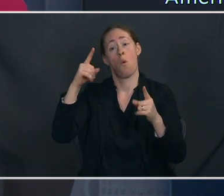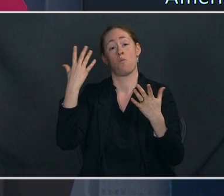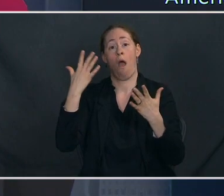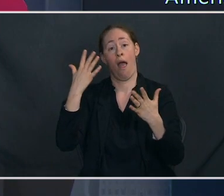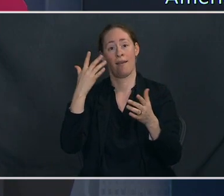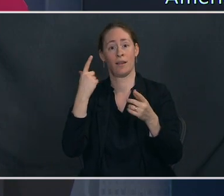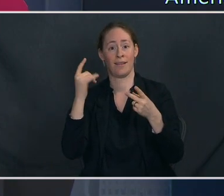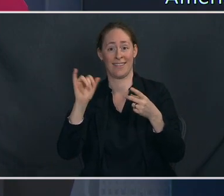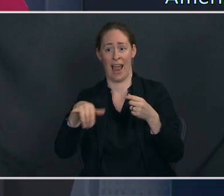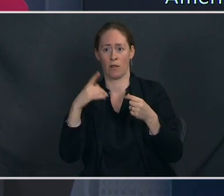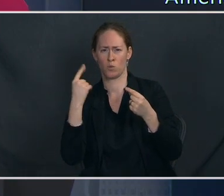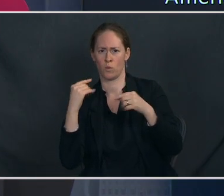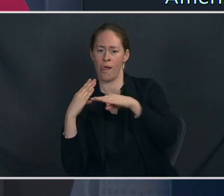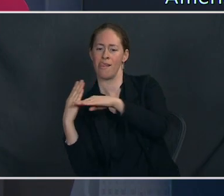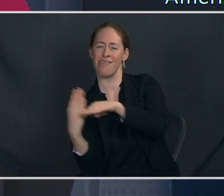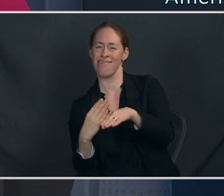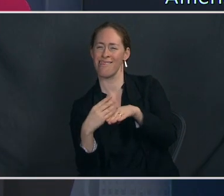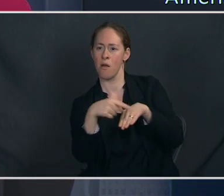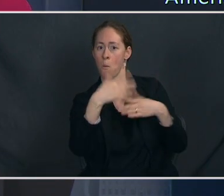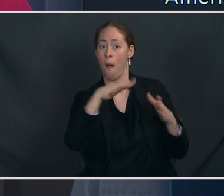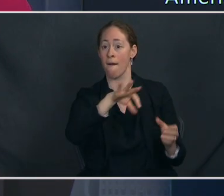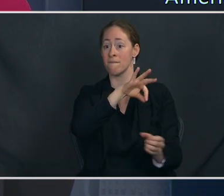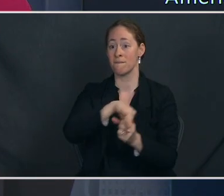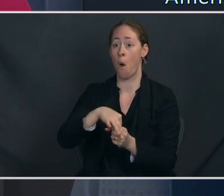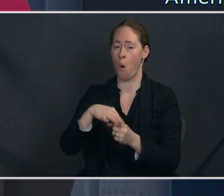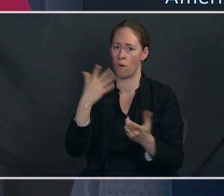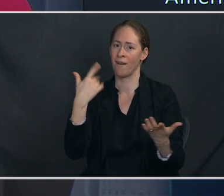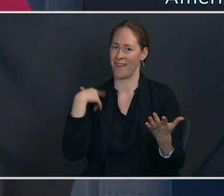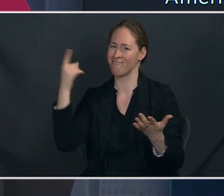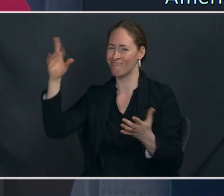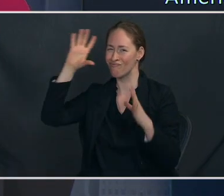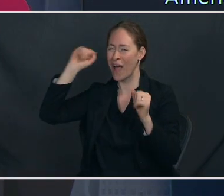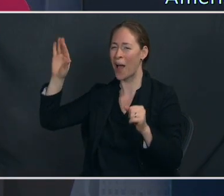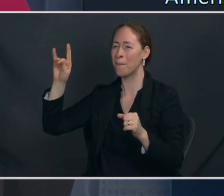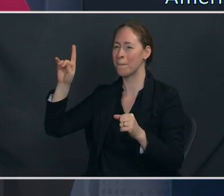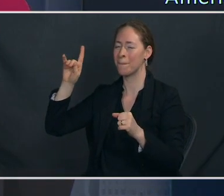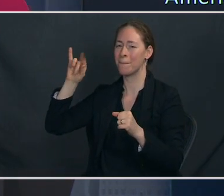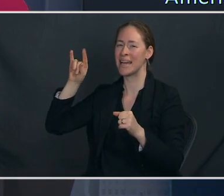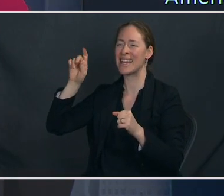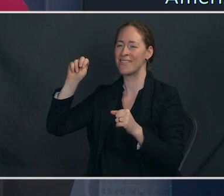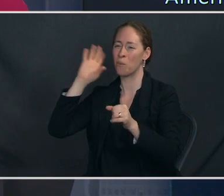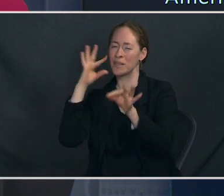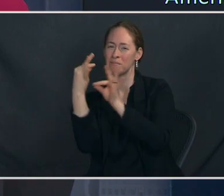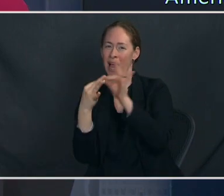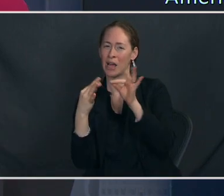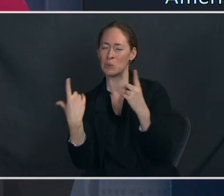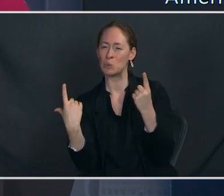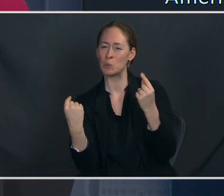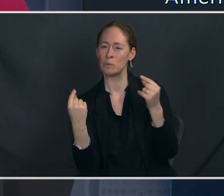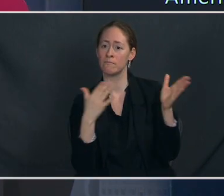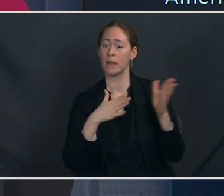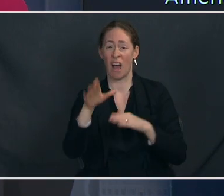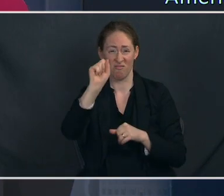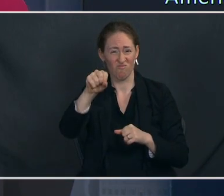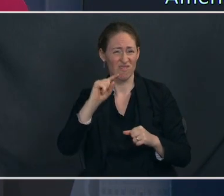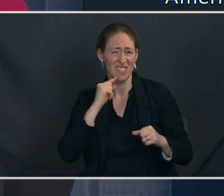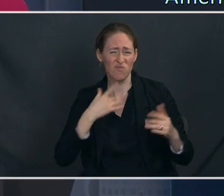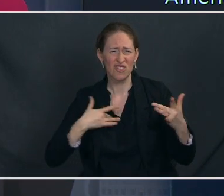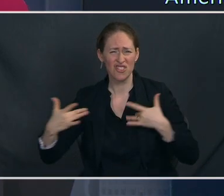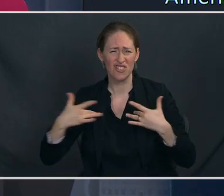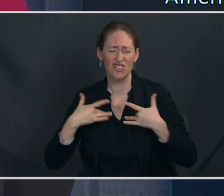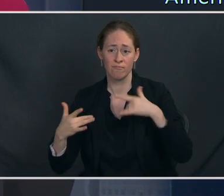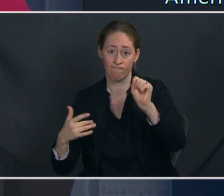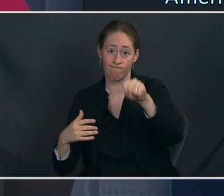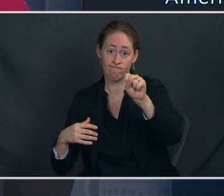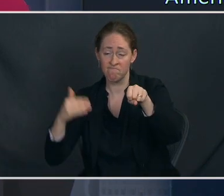the President will address in his remarks today. It's a matter of real concern because we ought to be in the